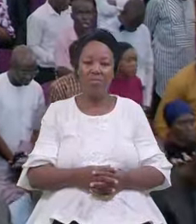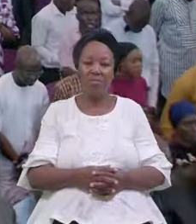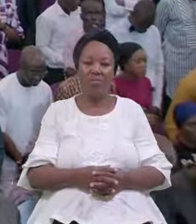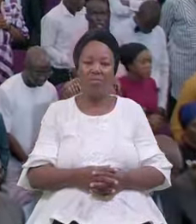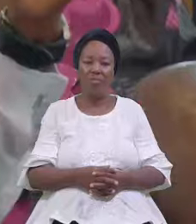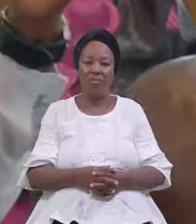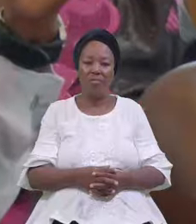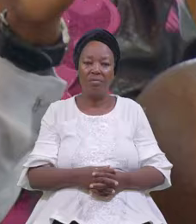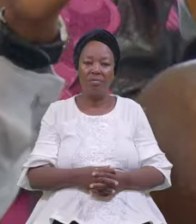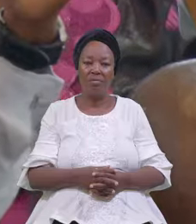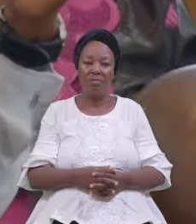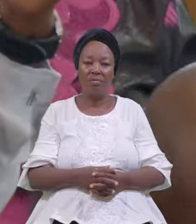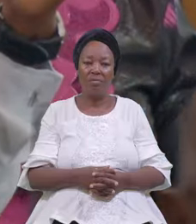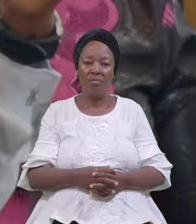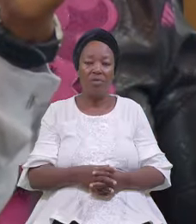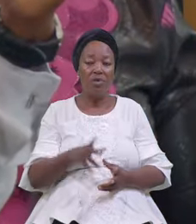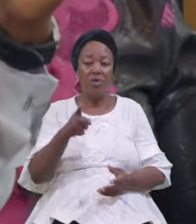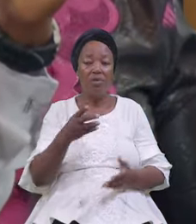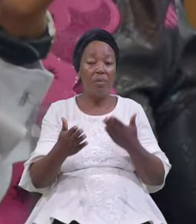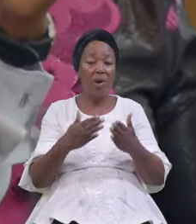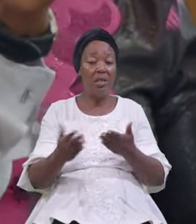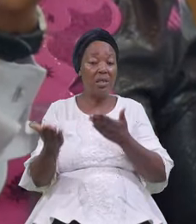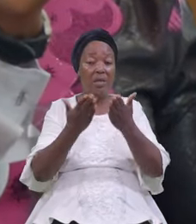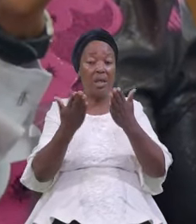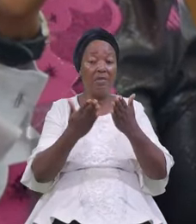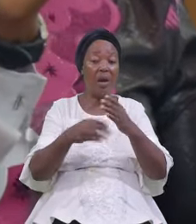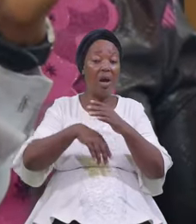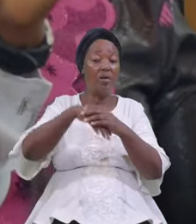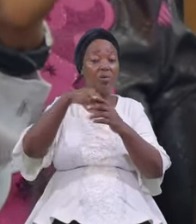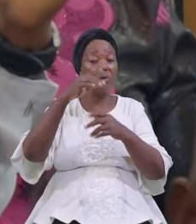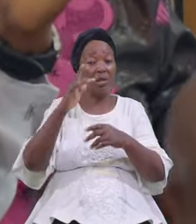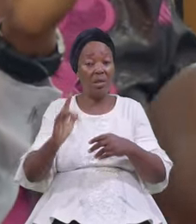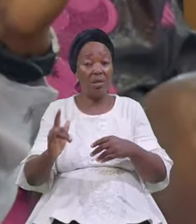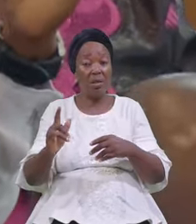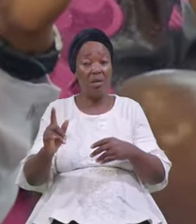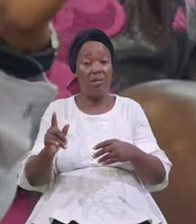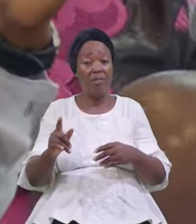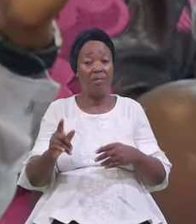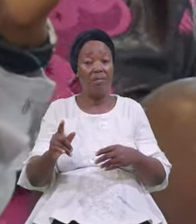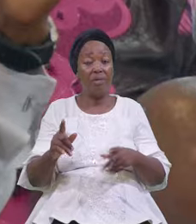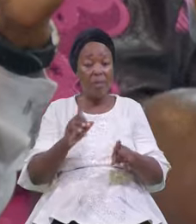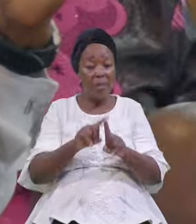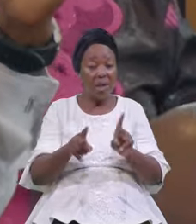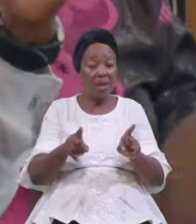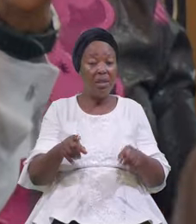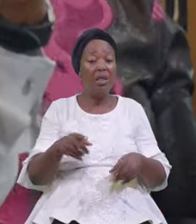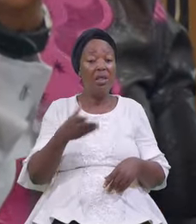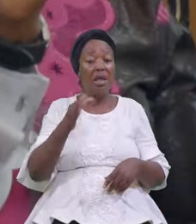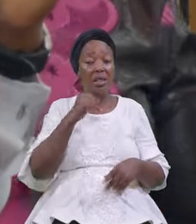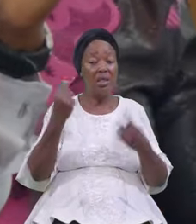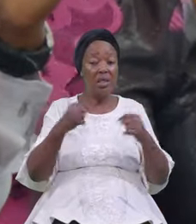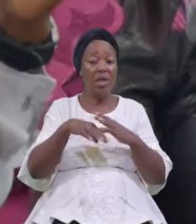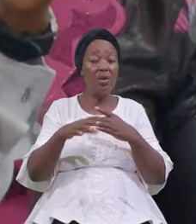My serve outwardly like a Levite. There is sin in your life, sin in your